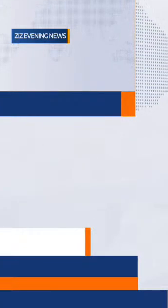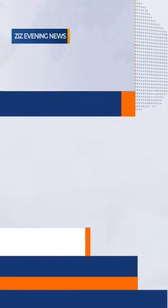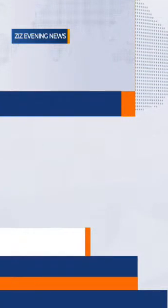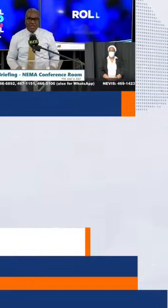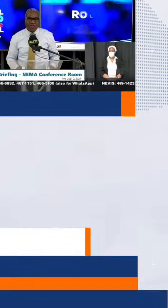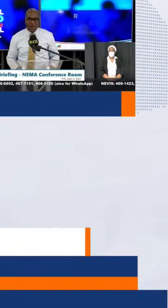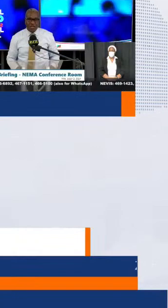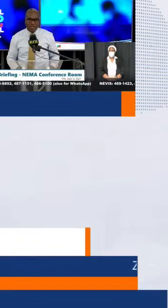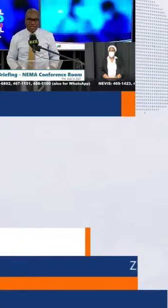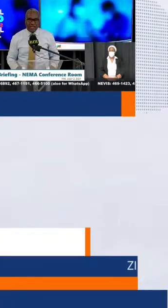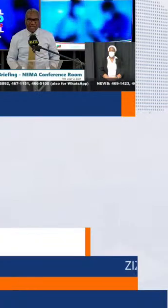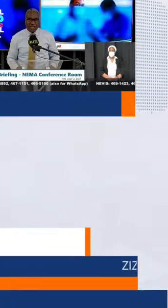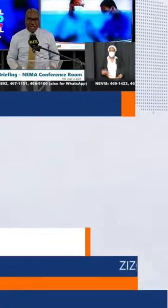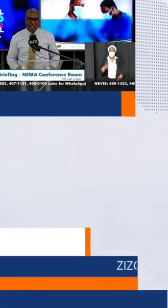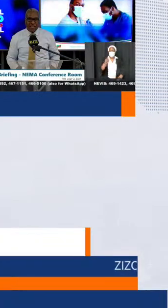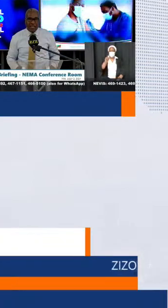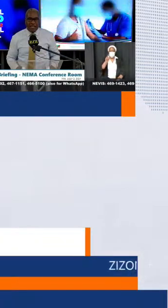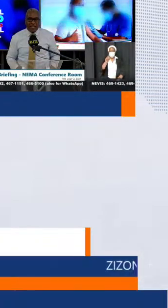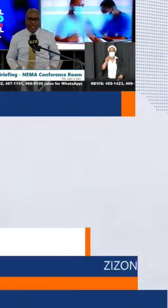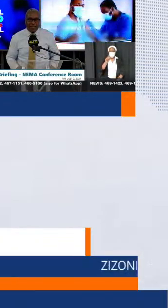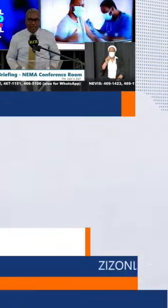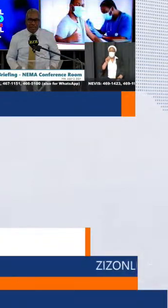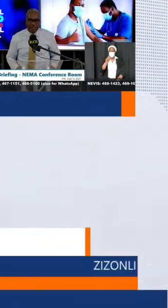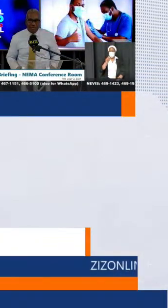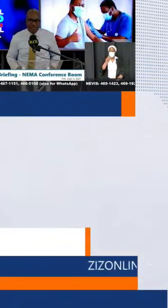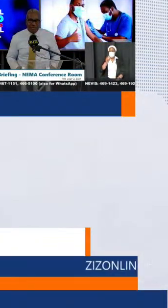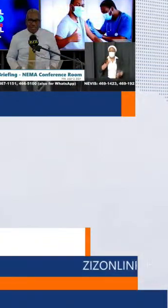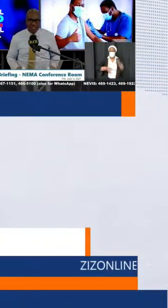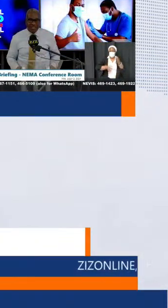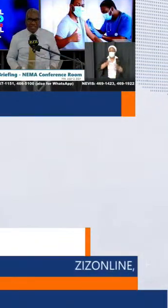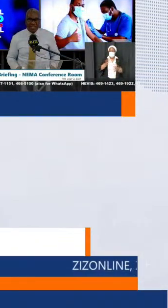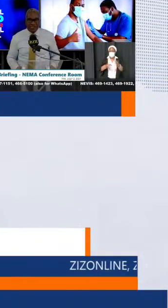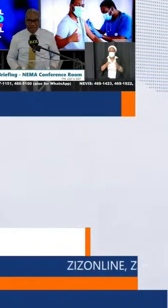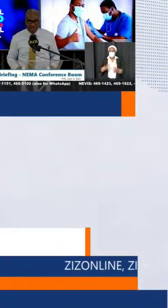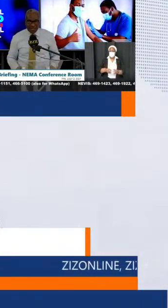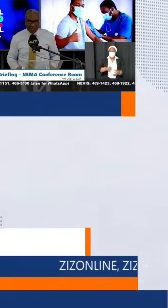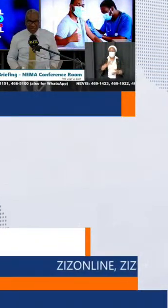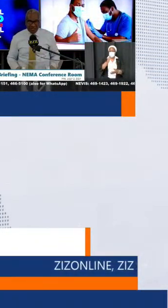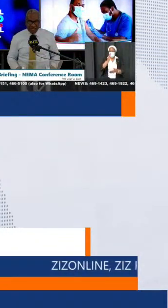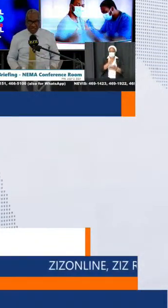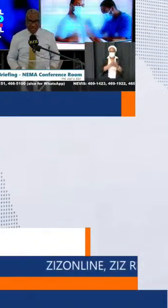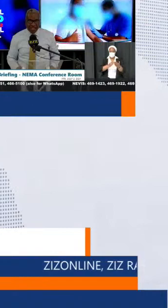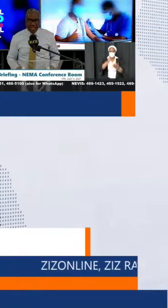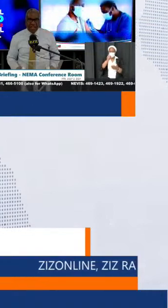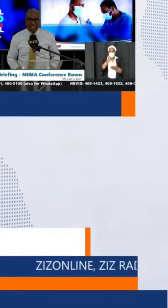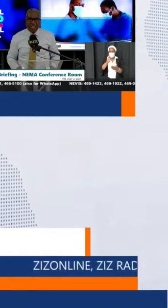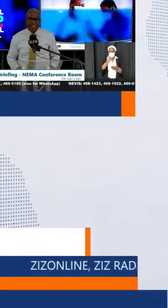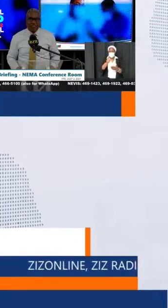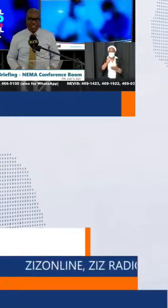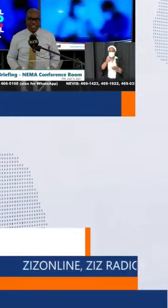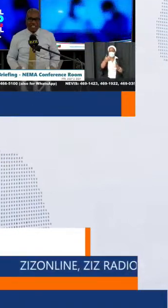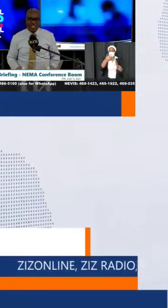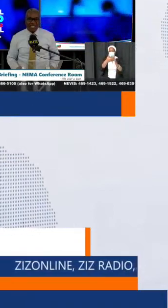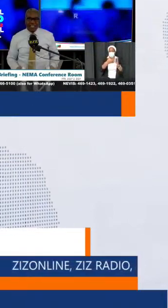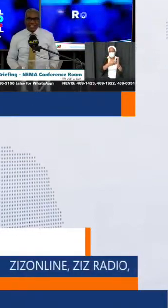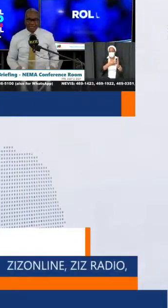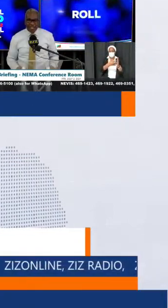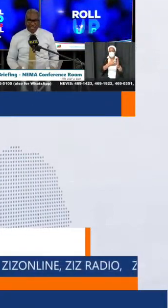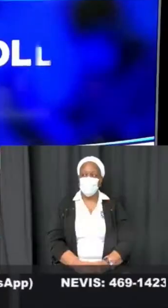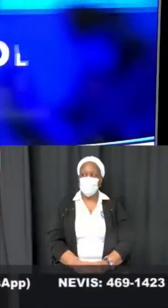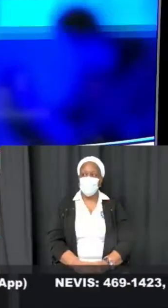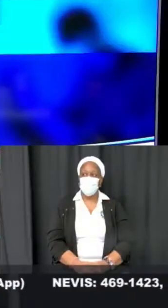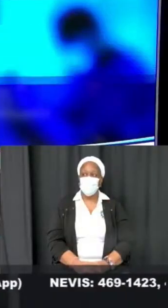done, Dr. Wilkinson rejected that notion and provided insight on the functioning of the Ministry of Health's contact tracing